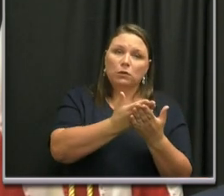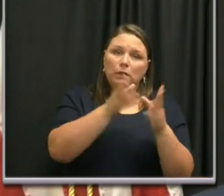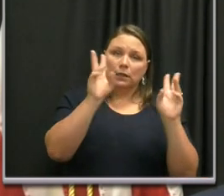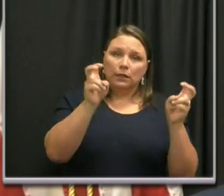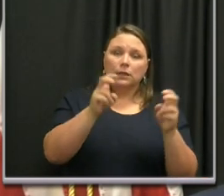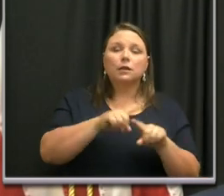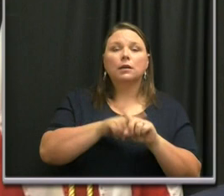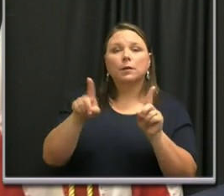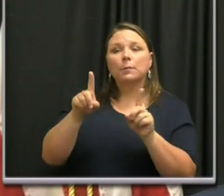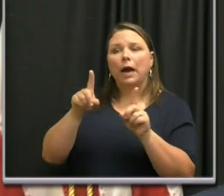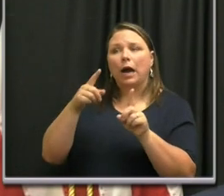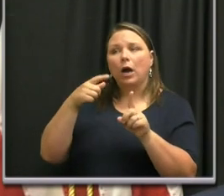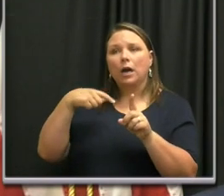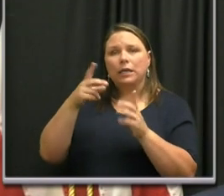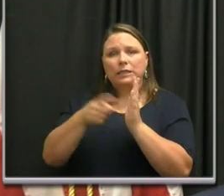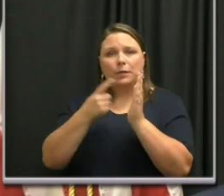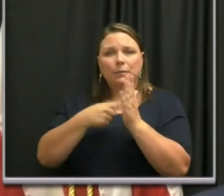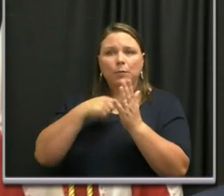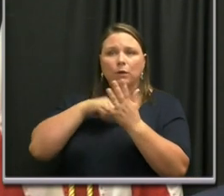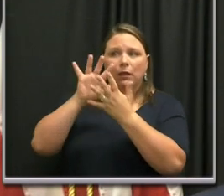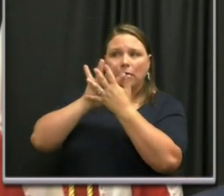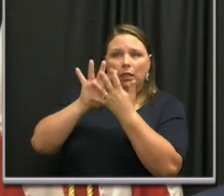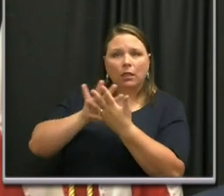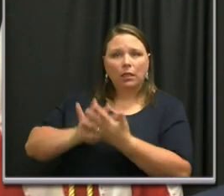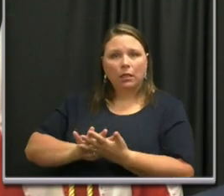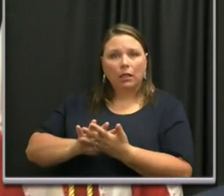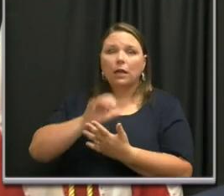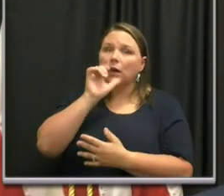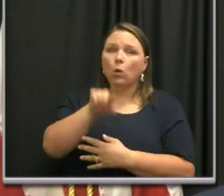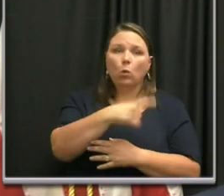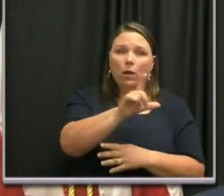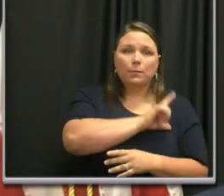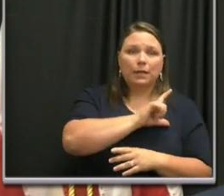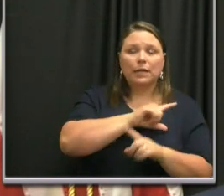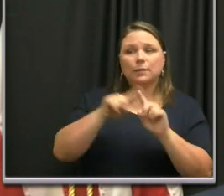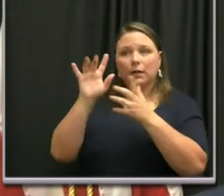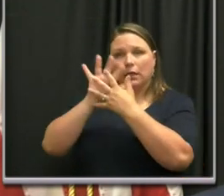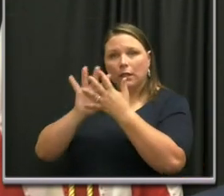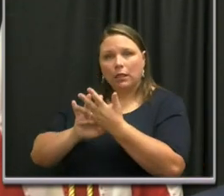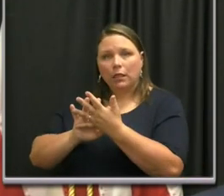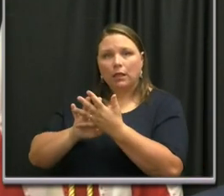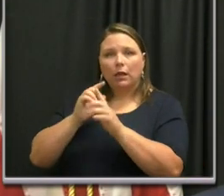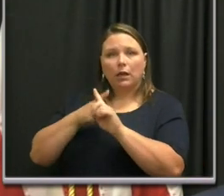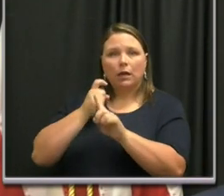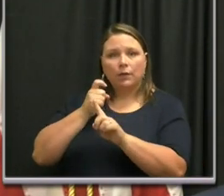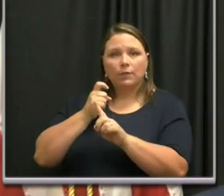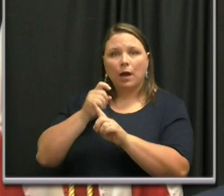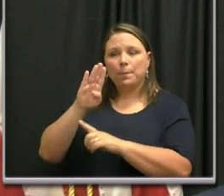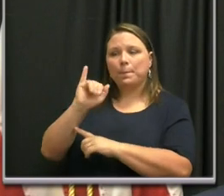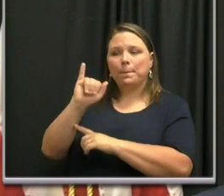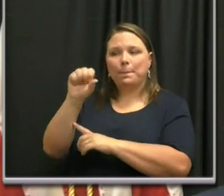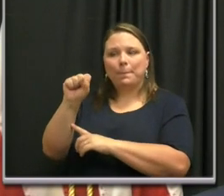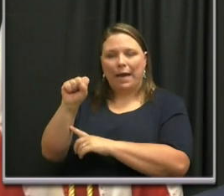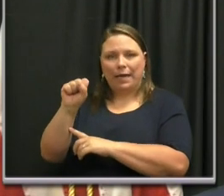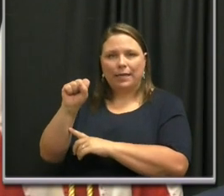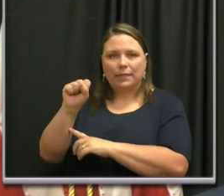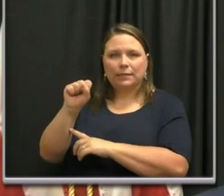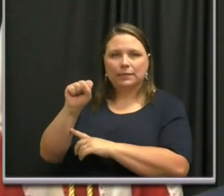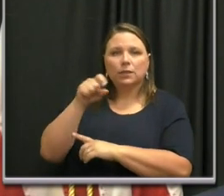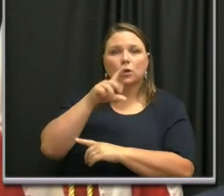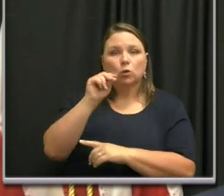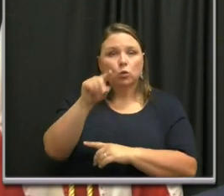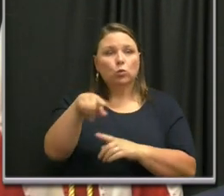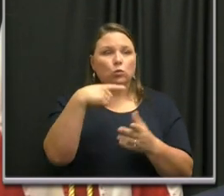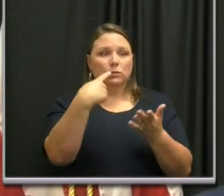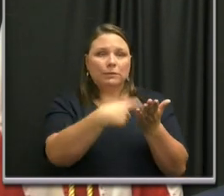where are a lot of our blind spots, and I'm talking about everyone, not just police, comes from is implicit bias. And do you talk to your